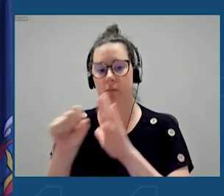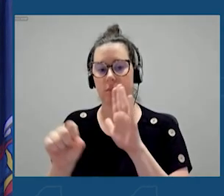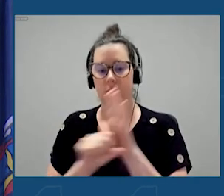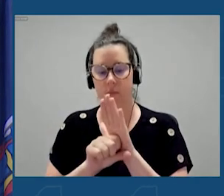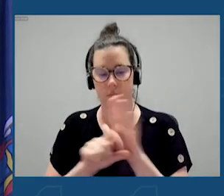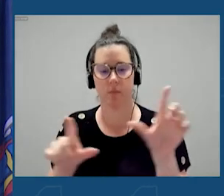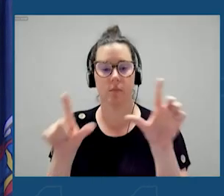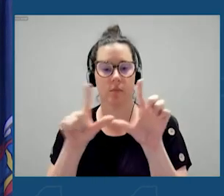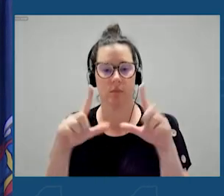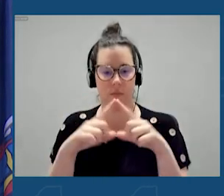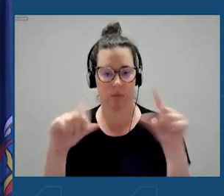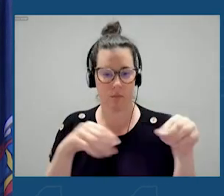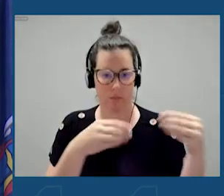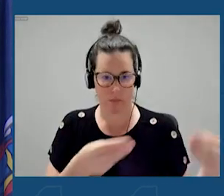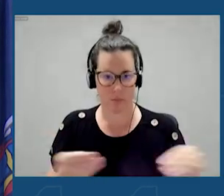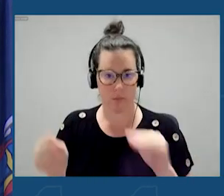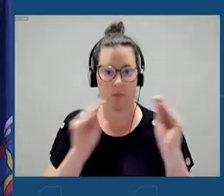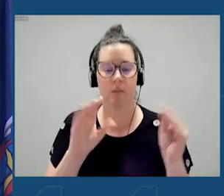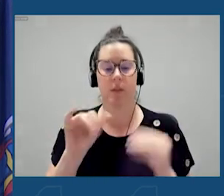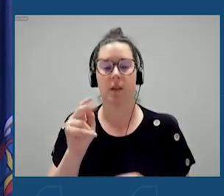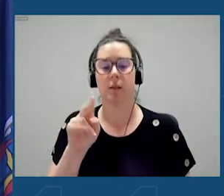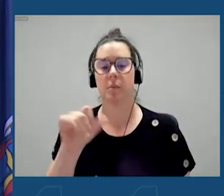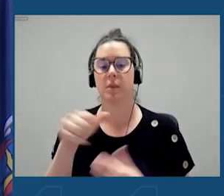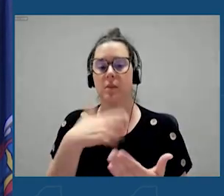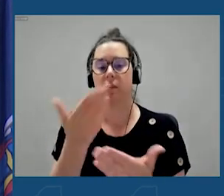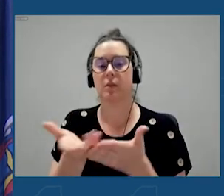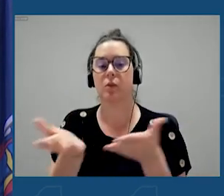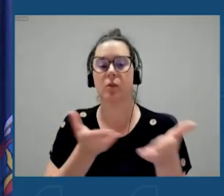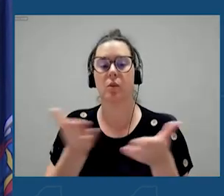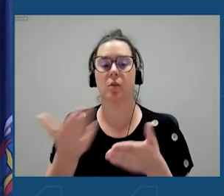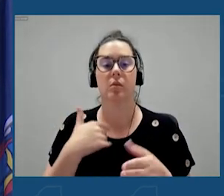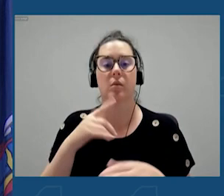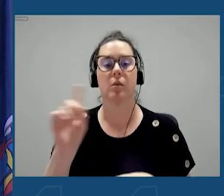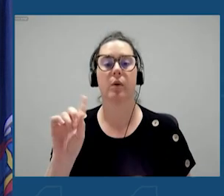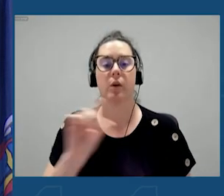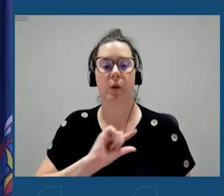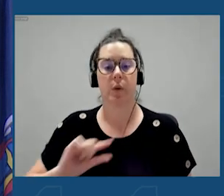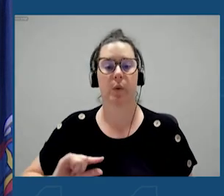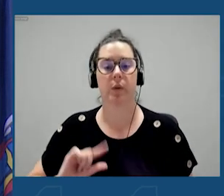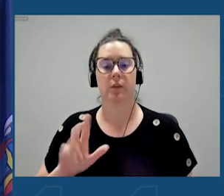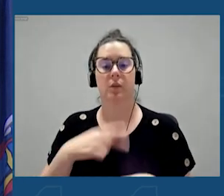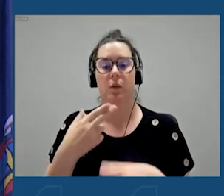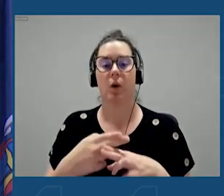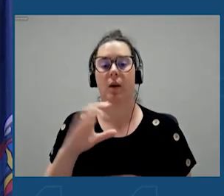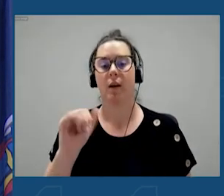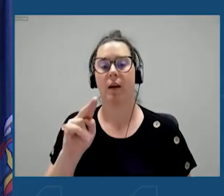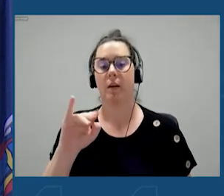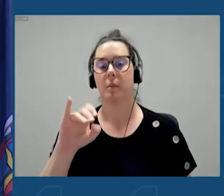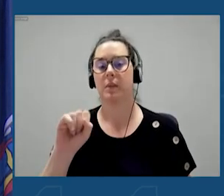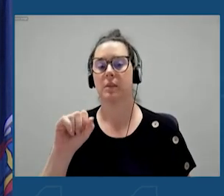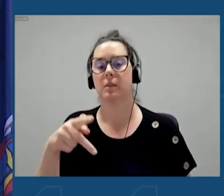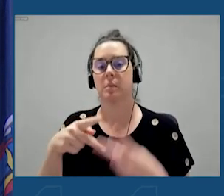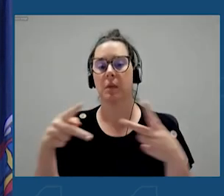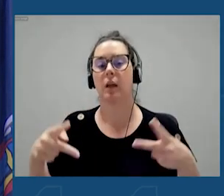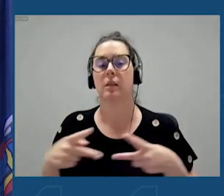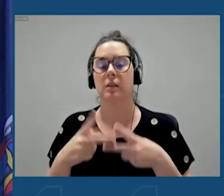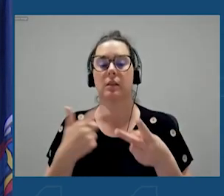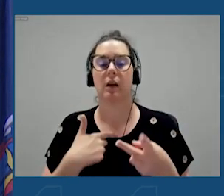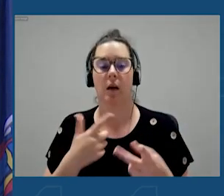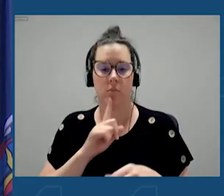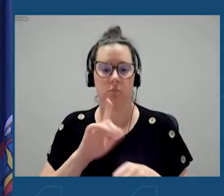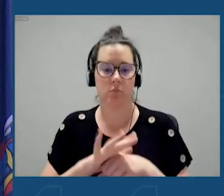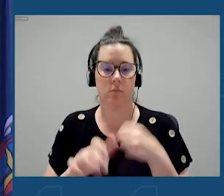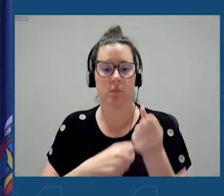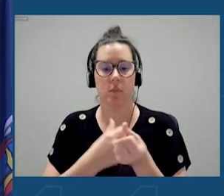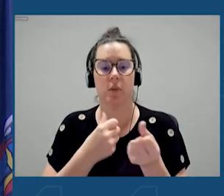dispensary and cannabis delivery service based in Queens called the Cannabis Place. I am also an advocate in the cannabis industry, working